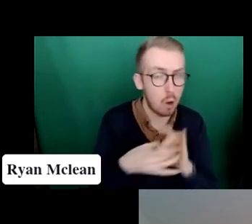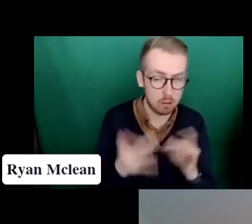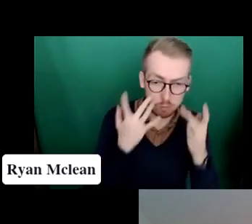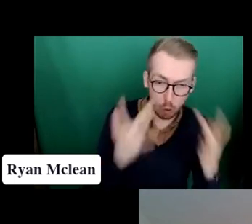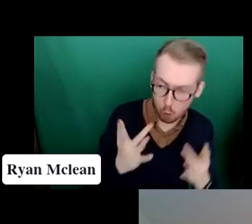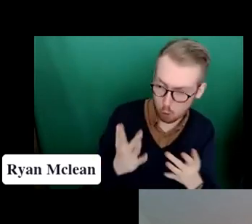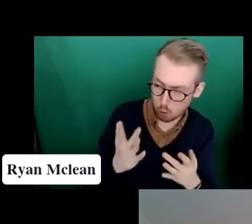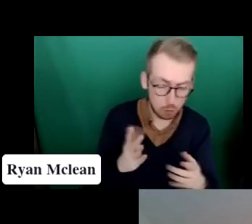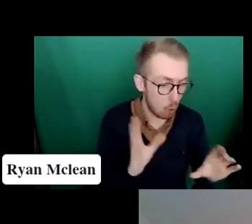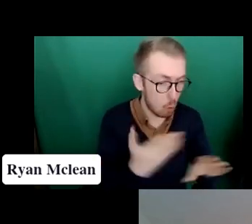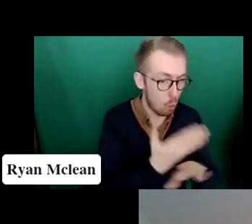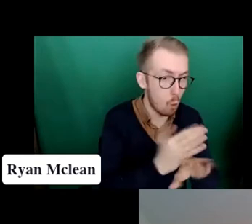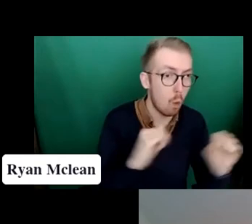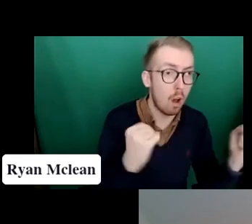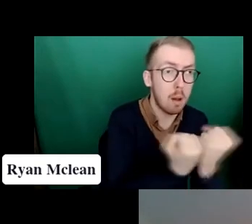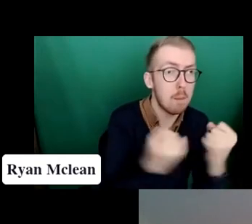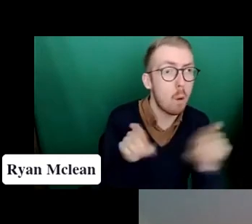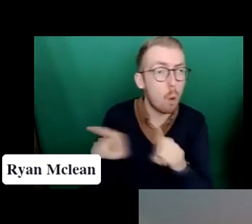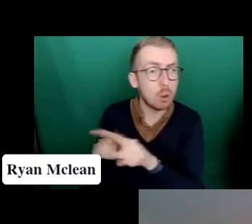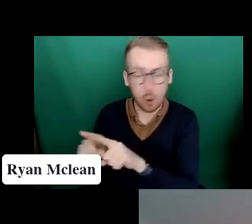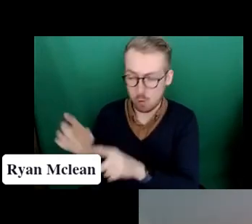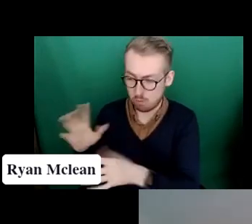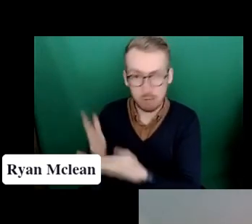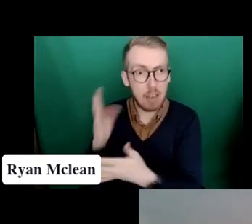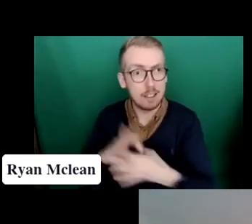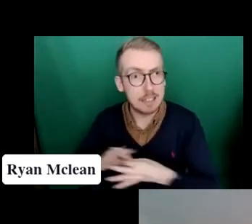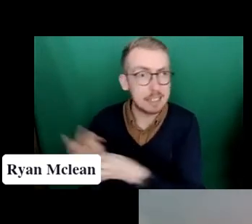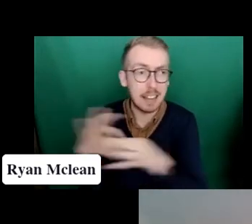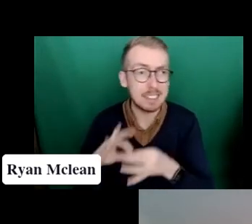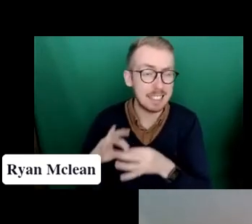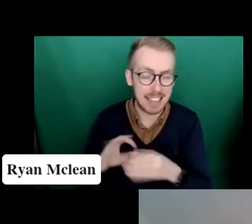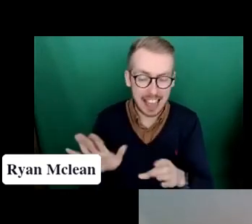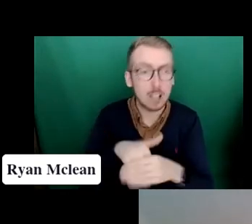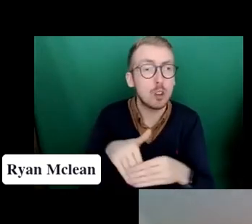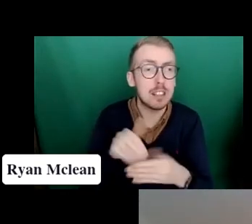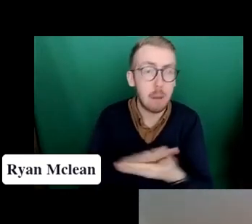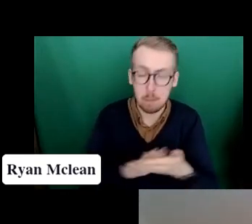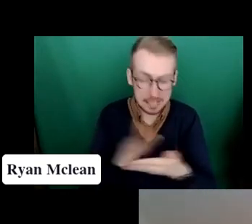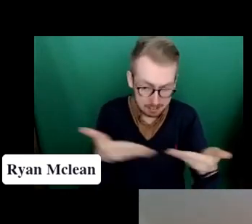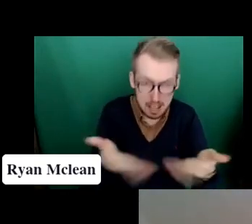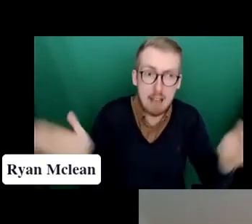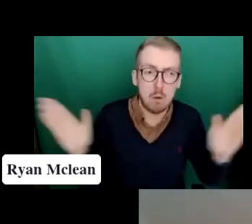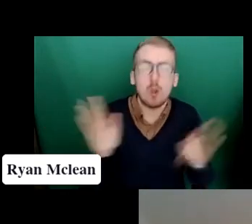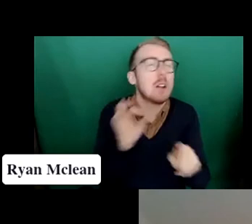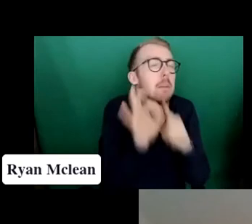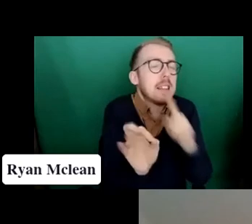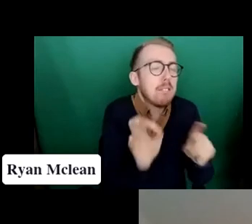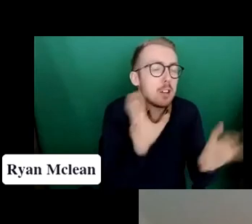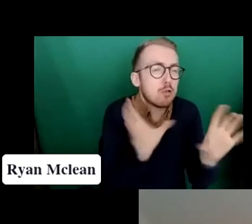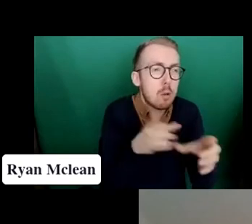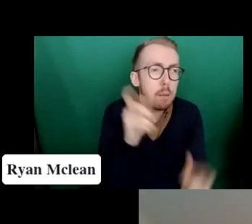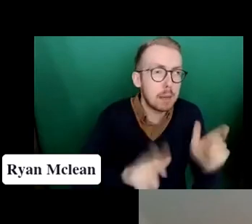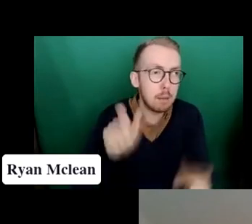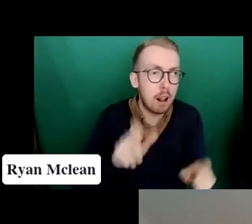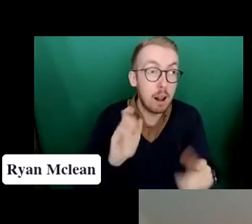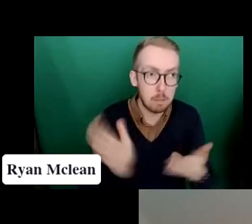because culture and creativity is about everyone. It's not just about a certain group of people. So I think there is that